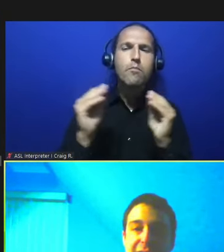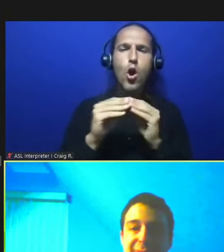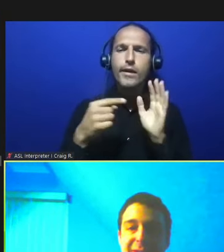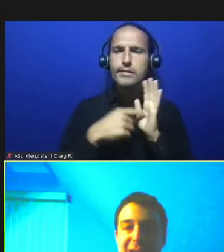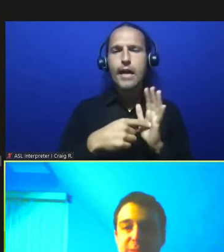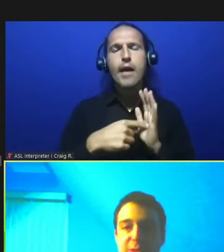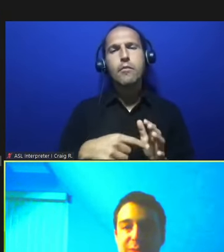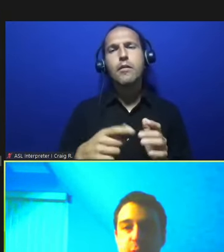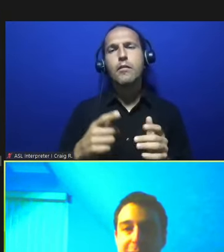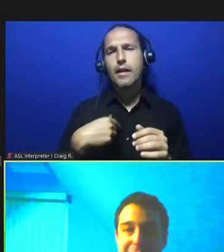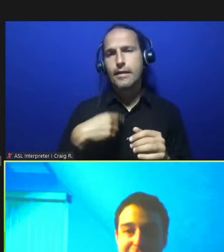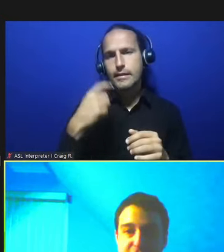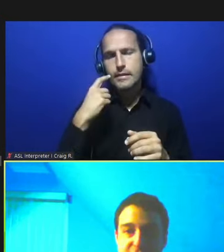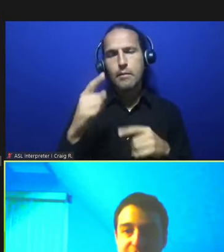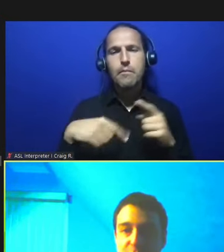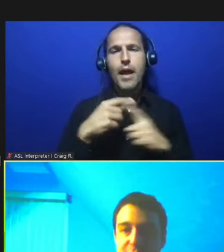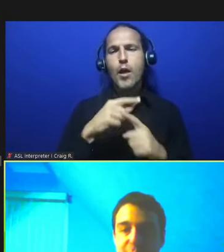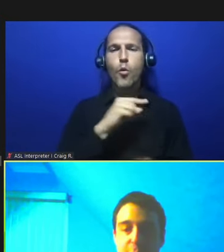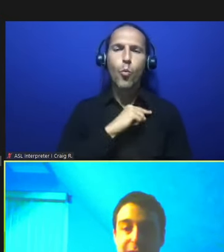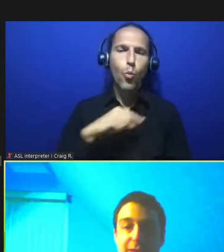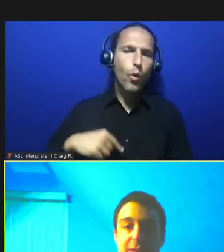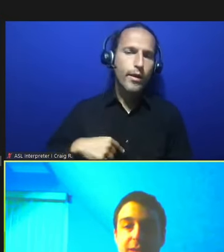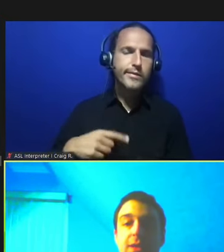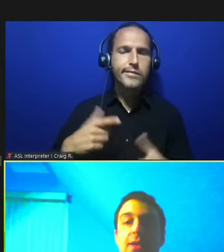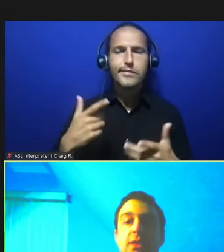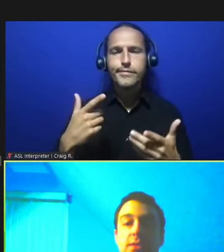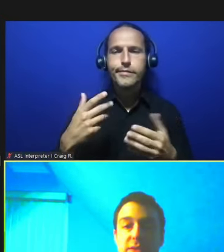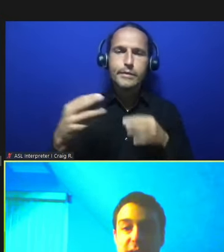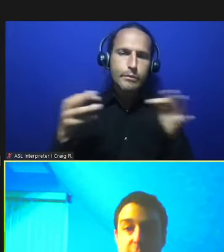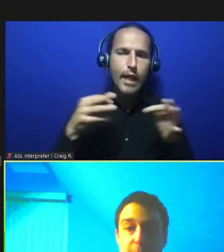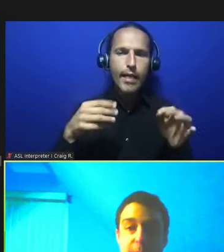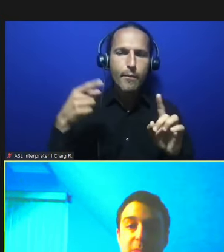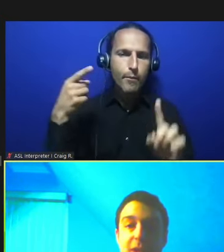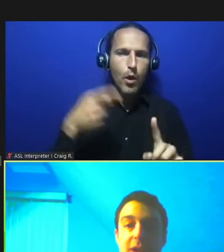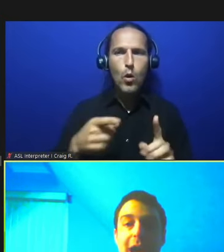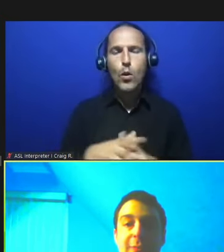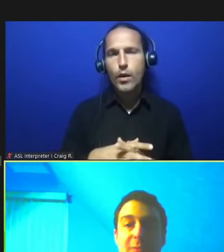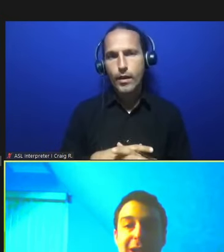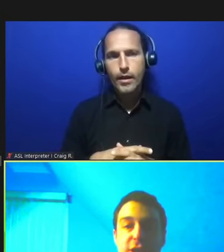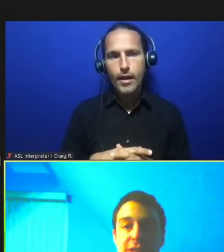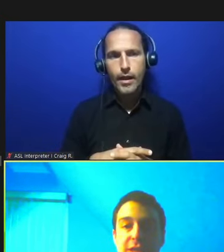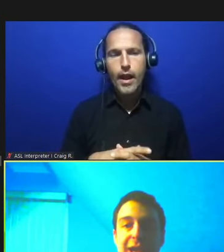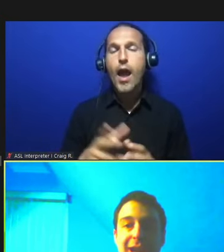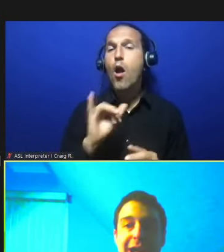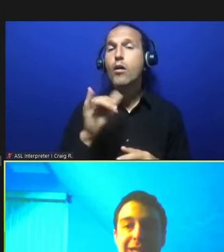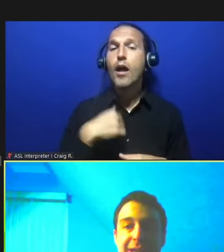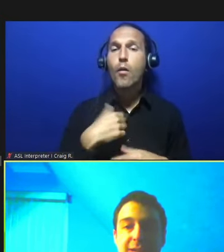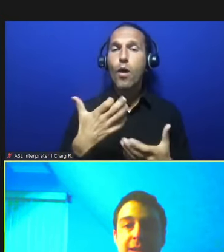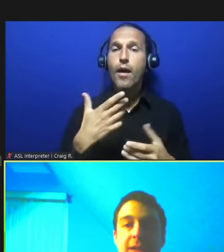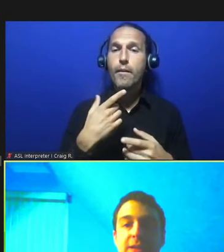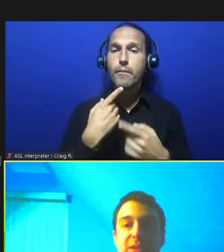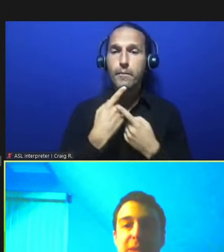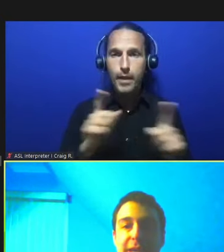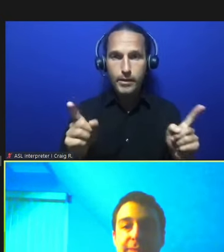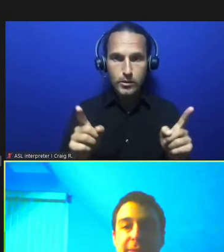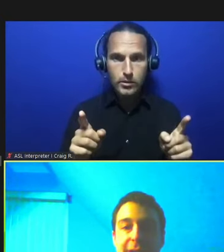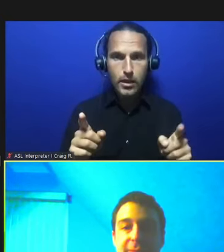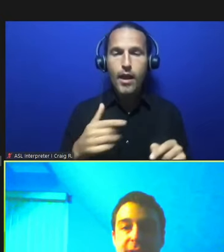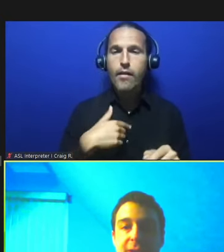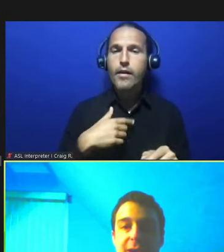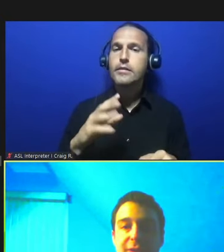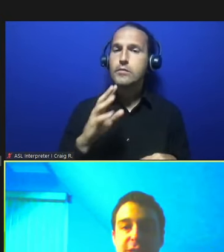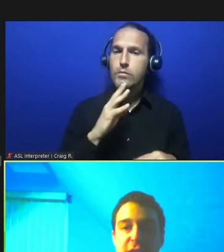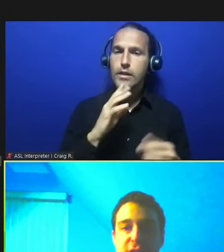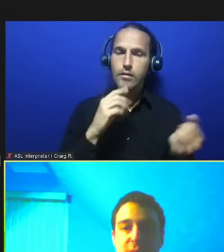I just gave examples for Queens just to prove a point. So I will mention that I did speak in